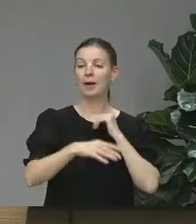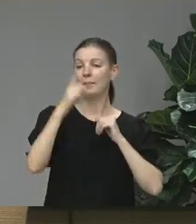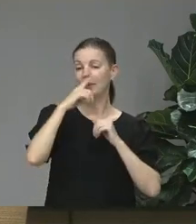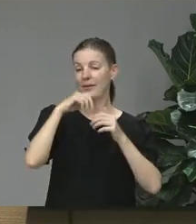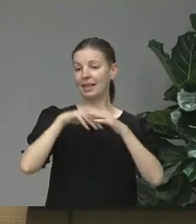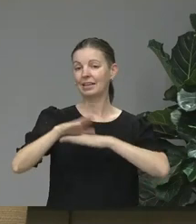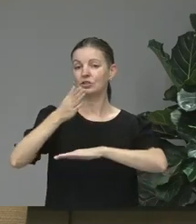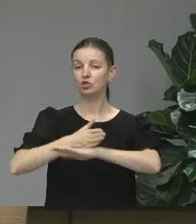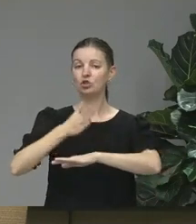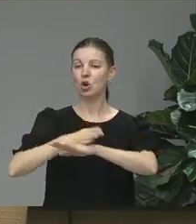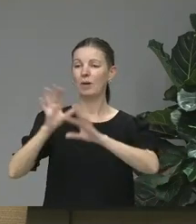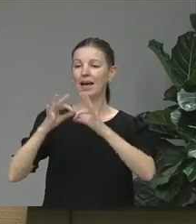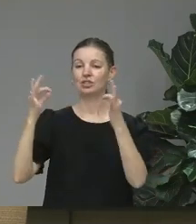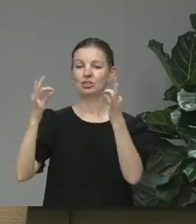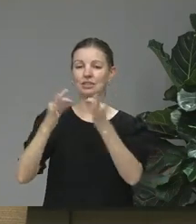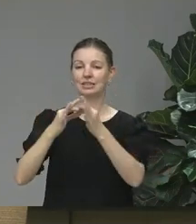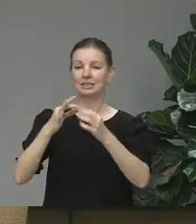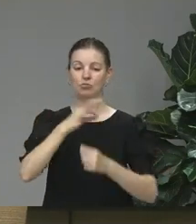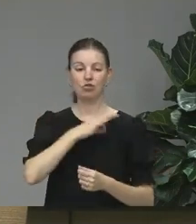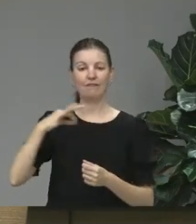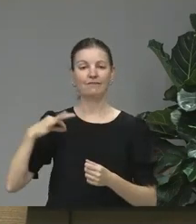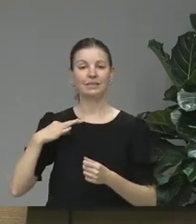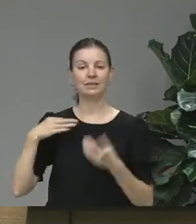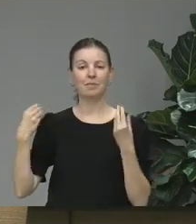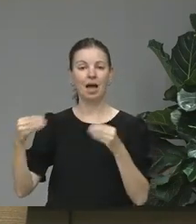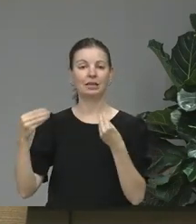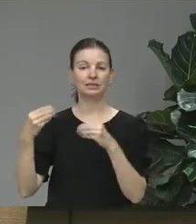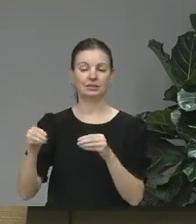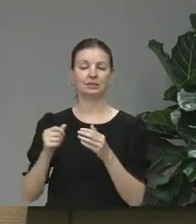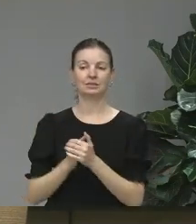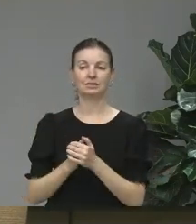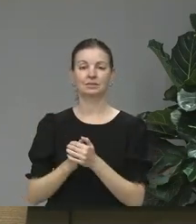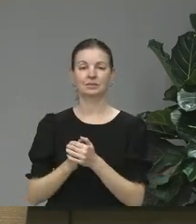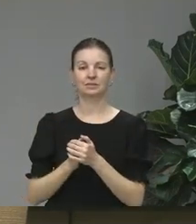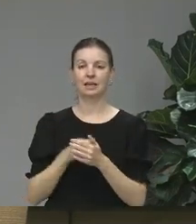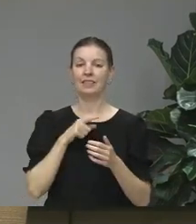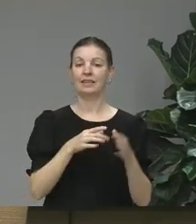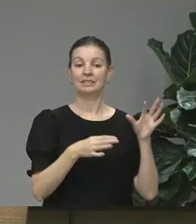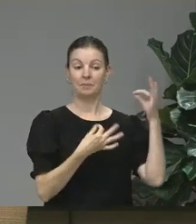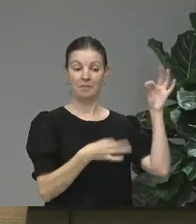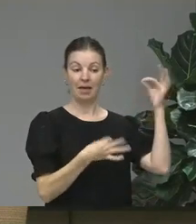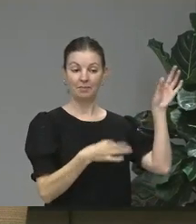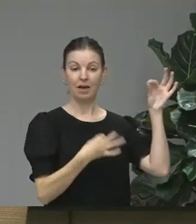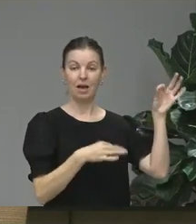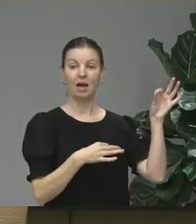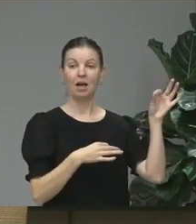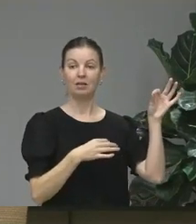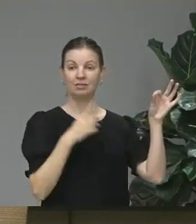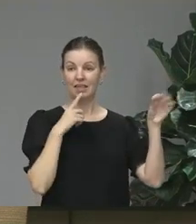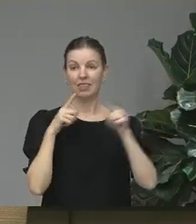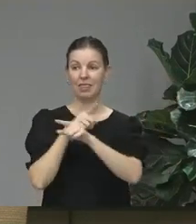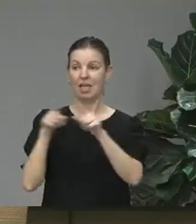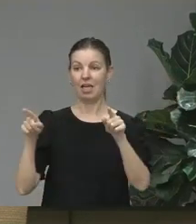agencies. They're in a private market. Mm. Now, okay, this paper catches them as a functional public